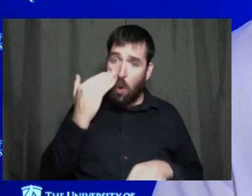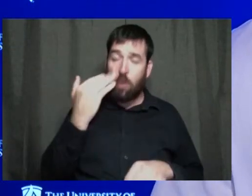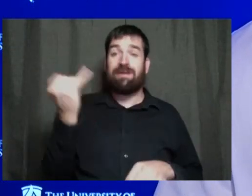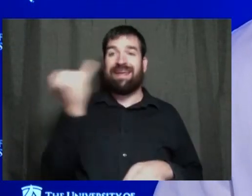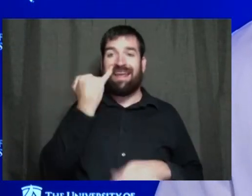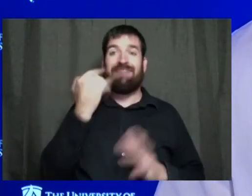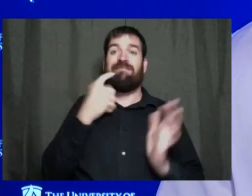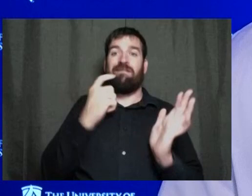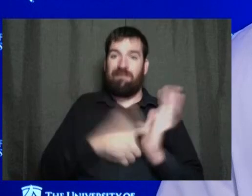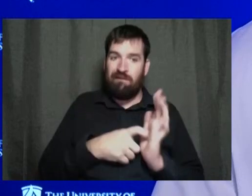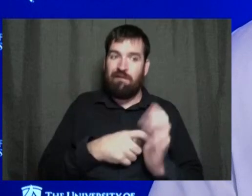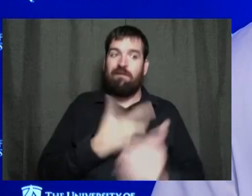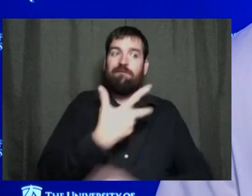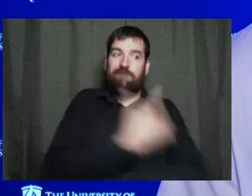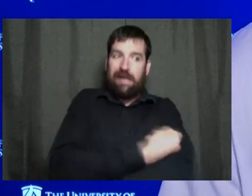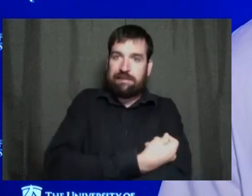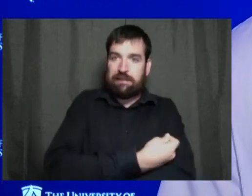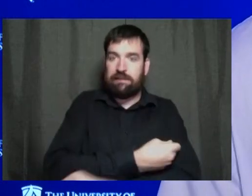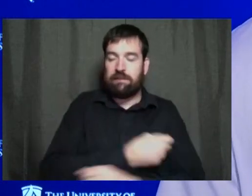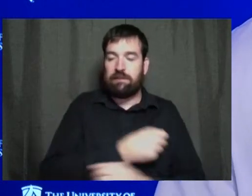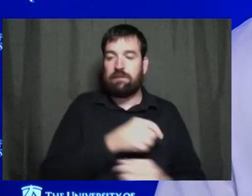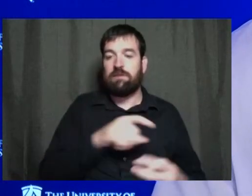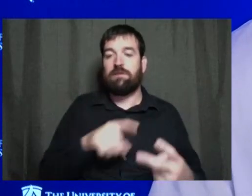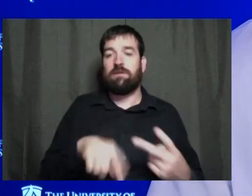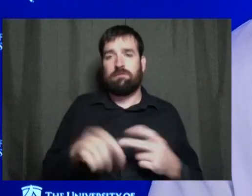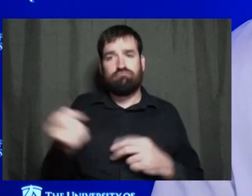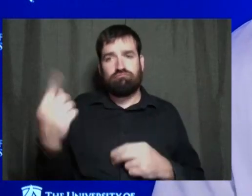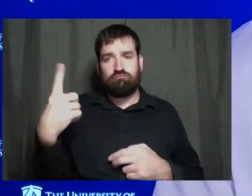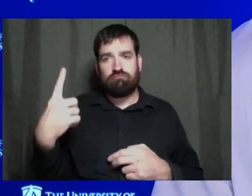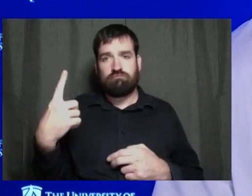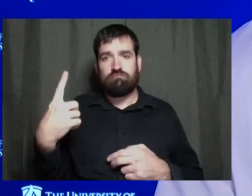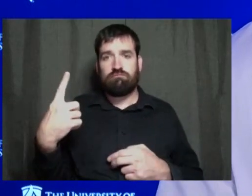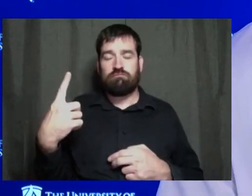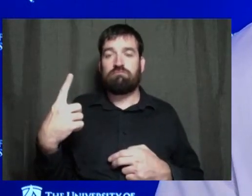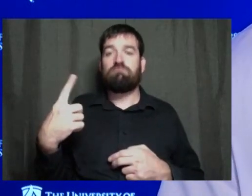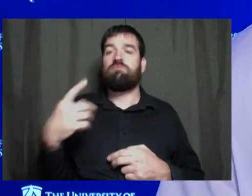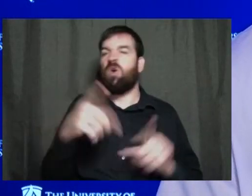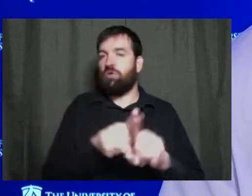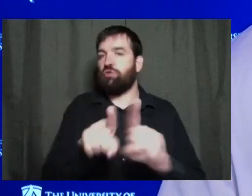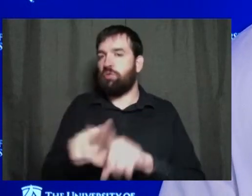vaccines, you understand that in the time period